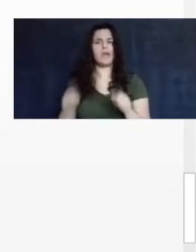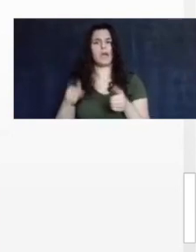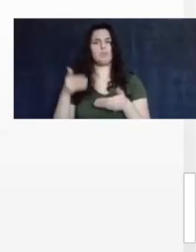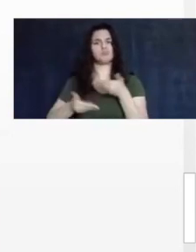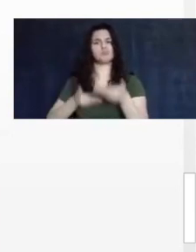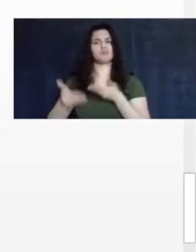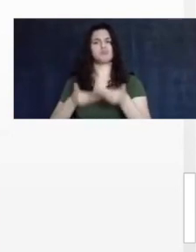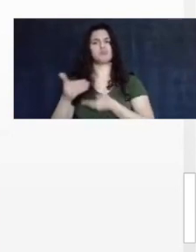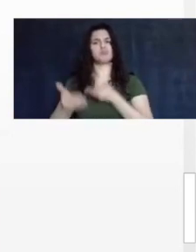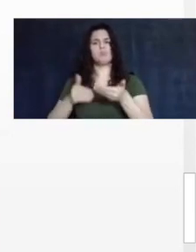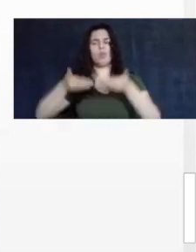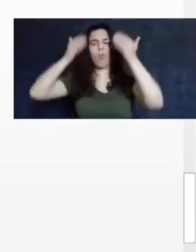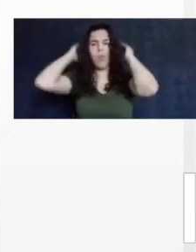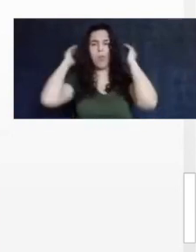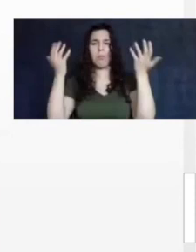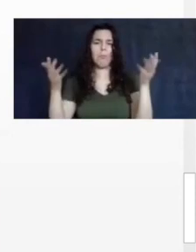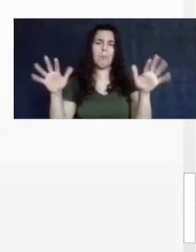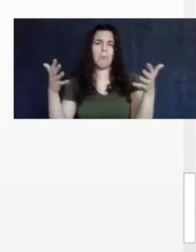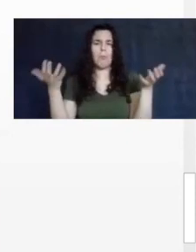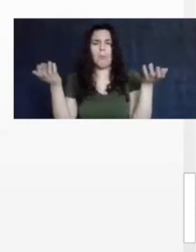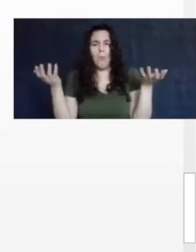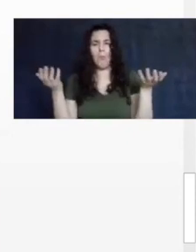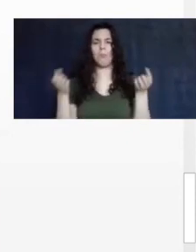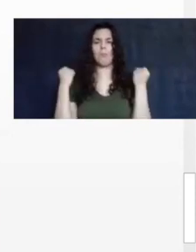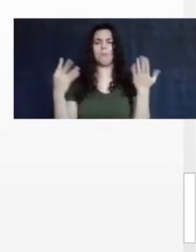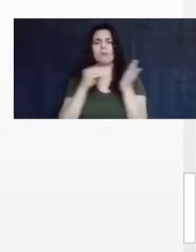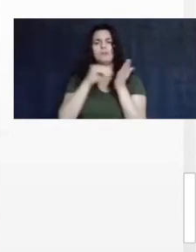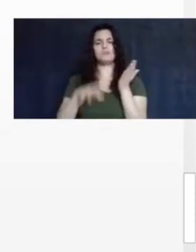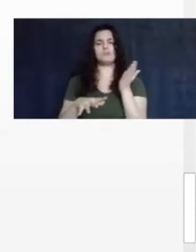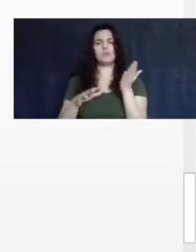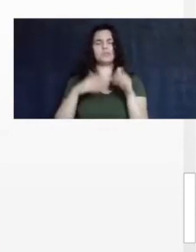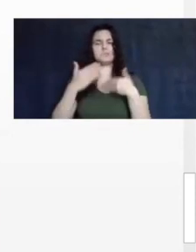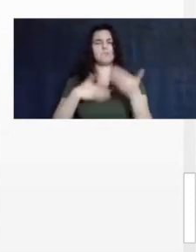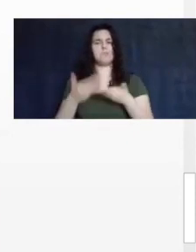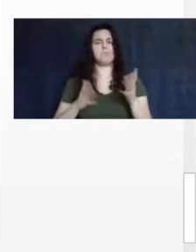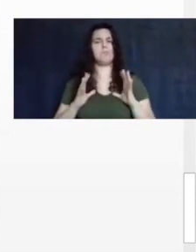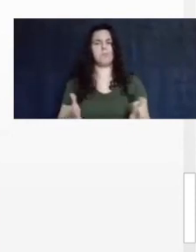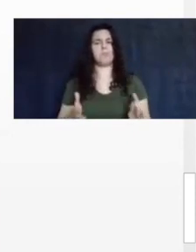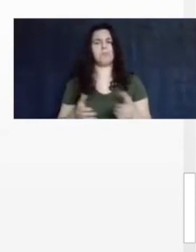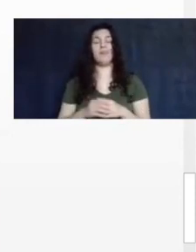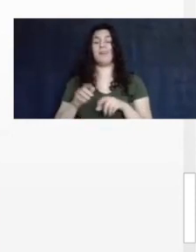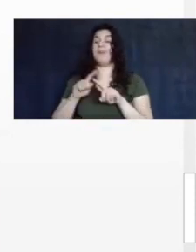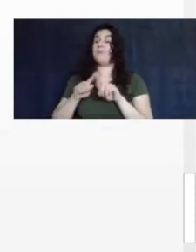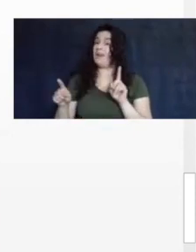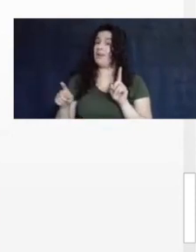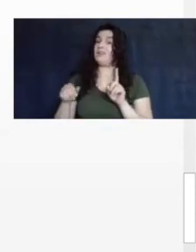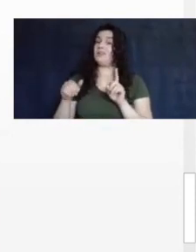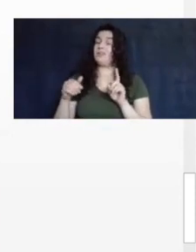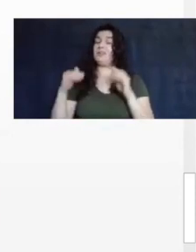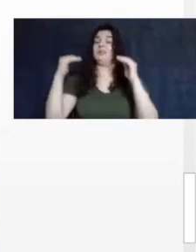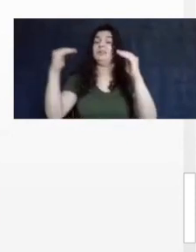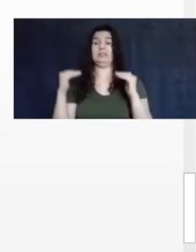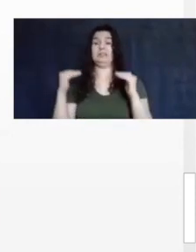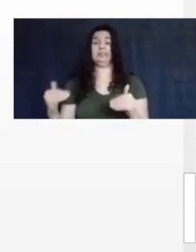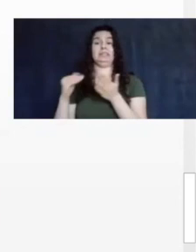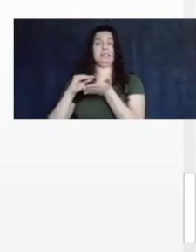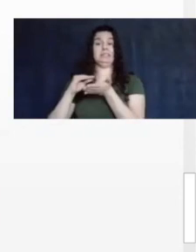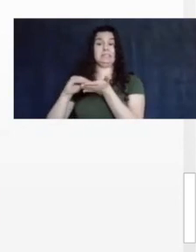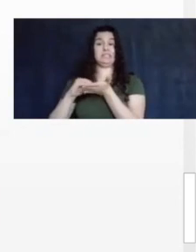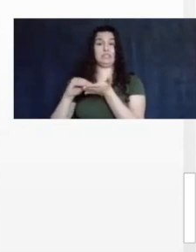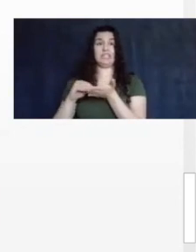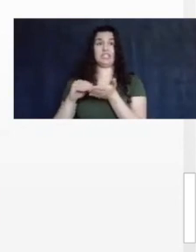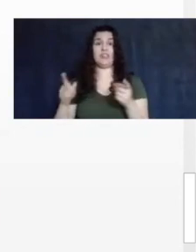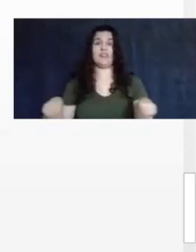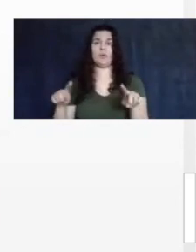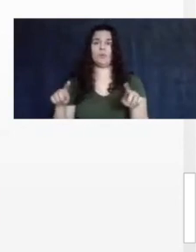I don't see an issue there with many of our students. The dissertation is where I say they, but